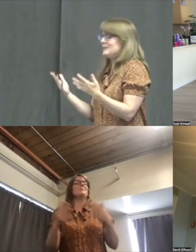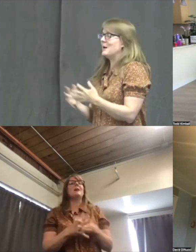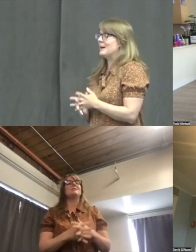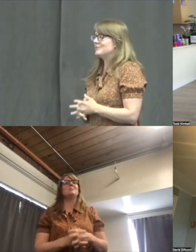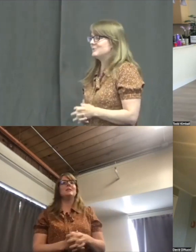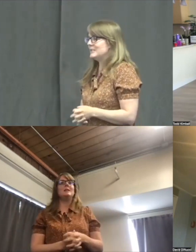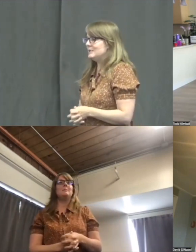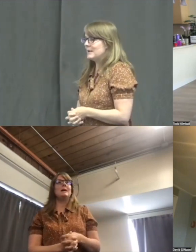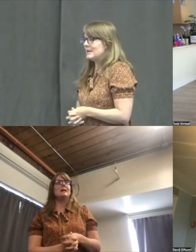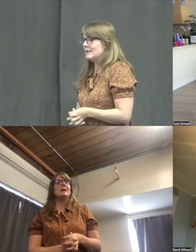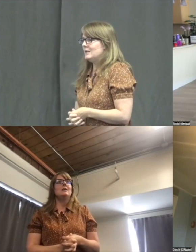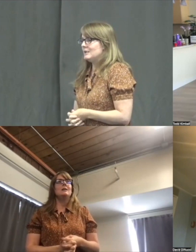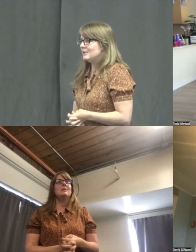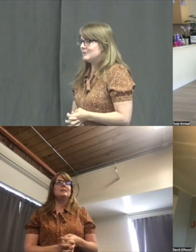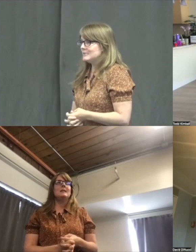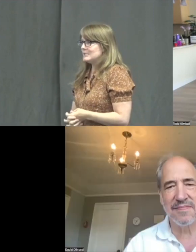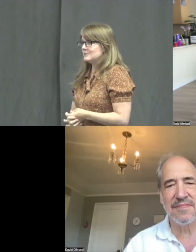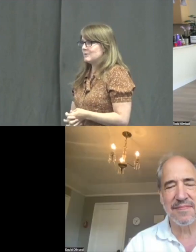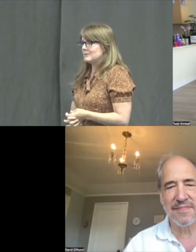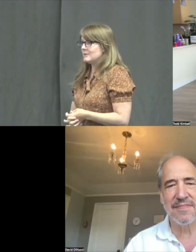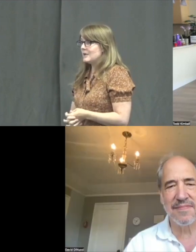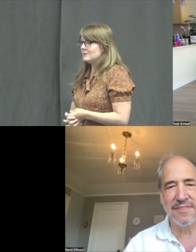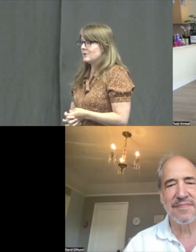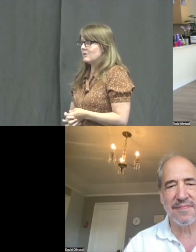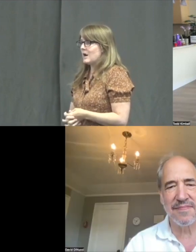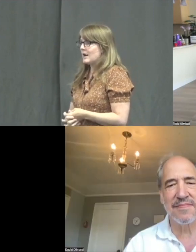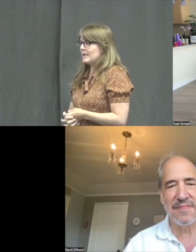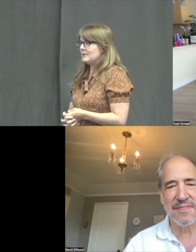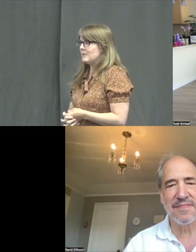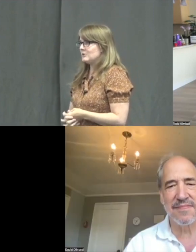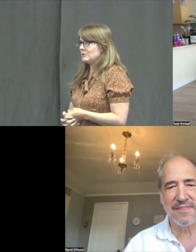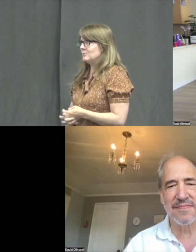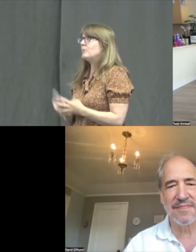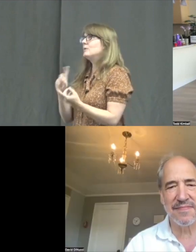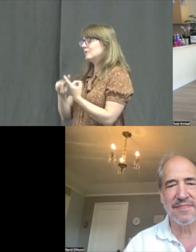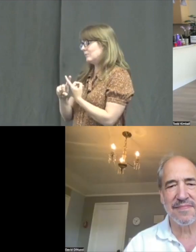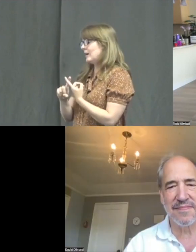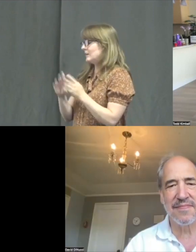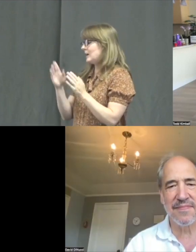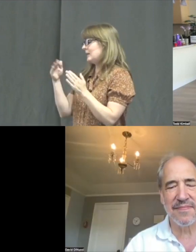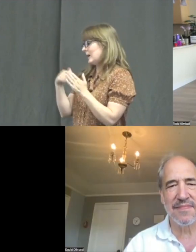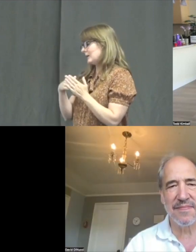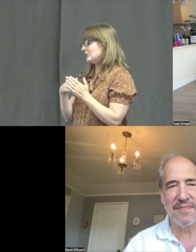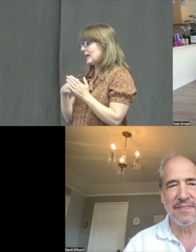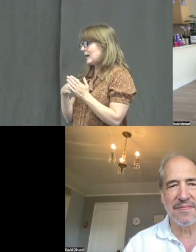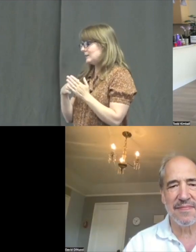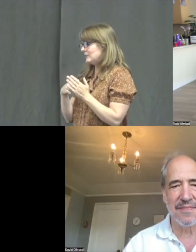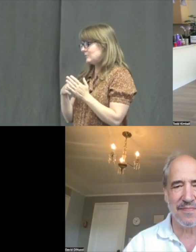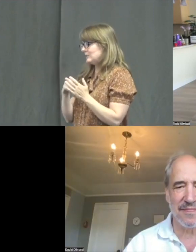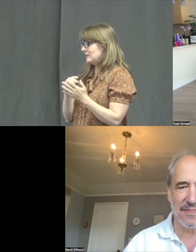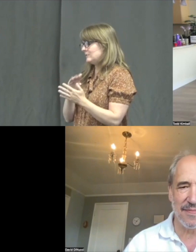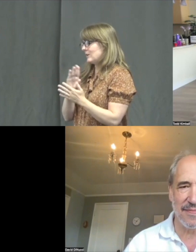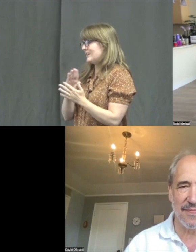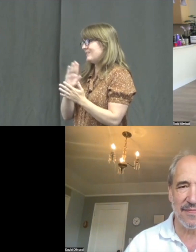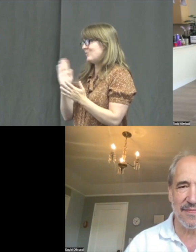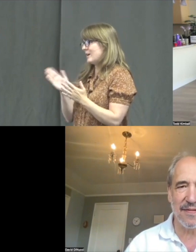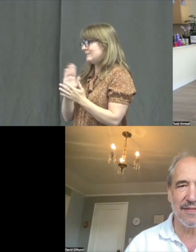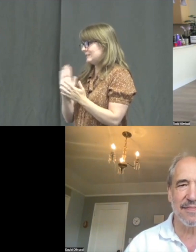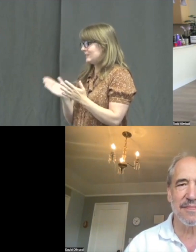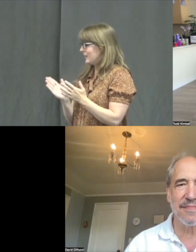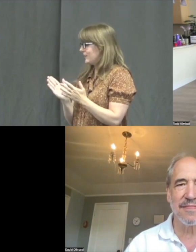in, possibly, but, the data just wasn't there. So I measured both whether or not they actually had an intermission, so kind of